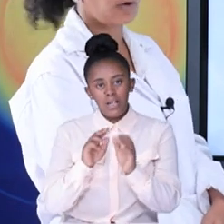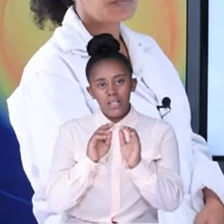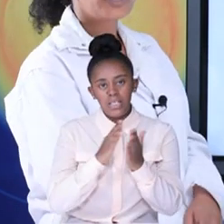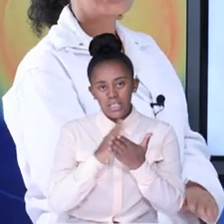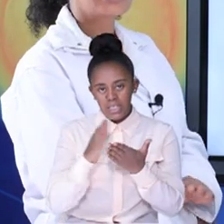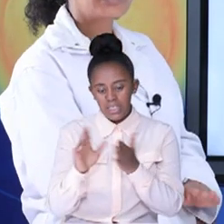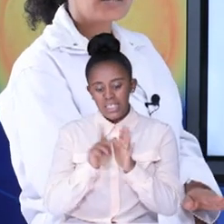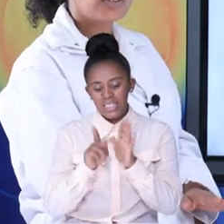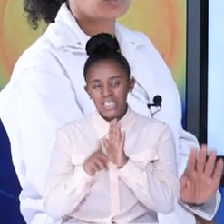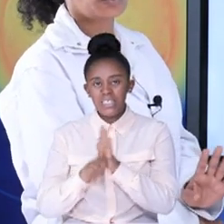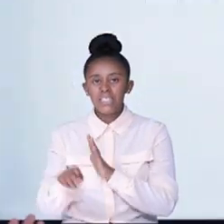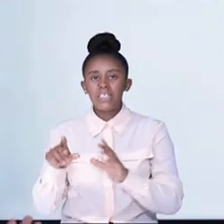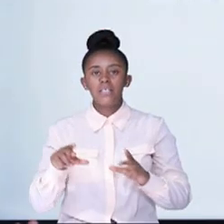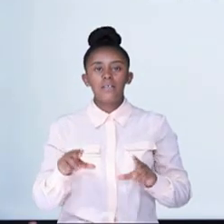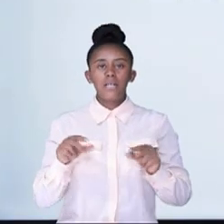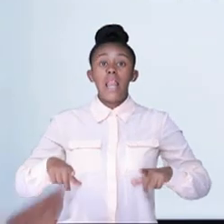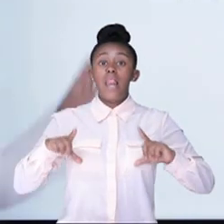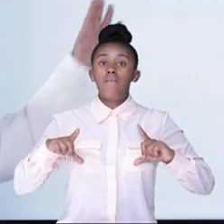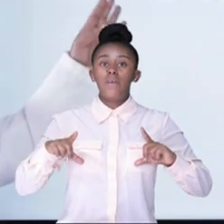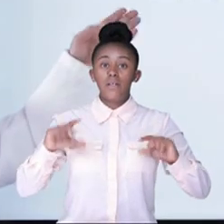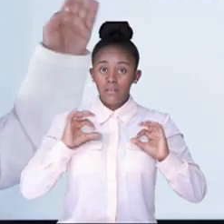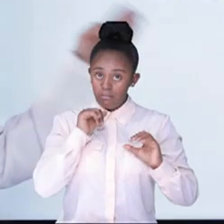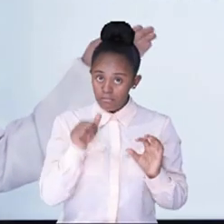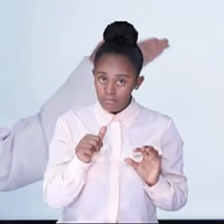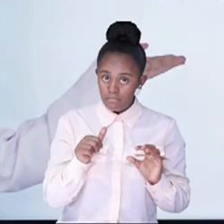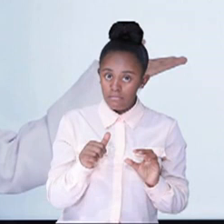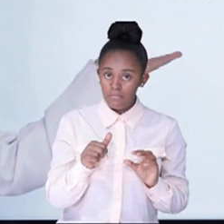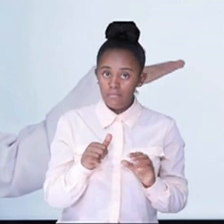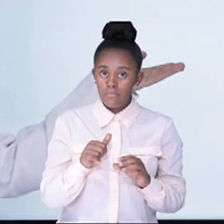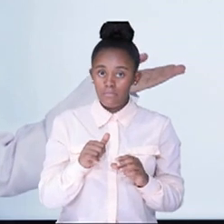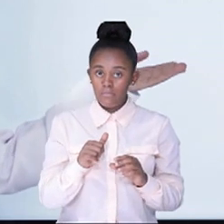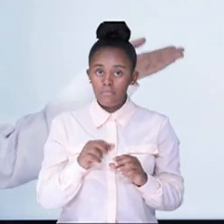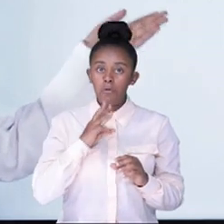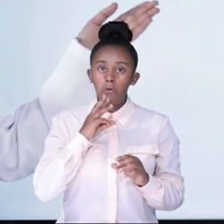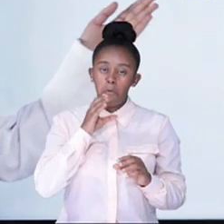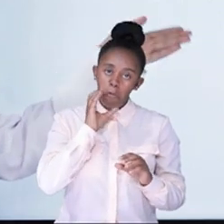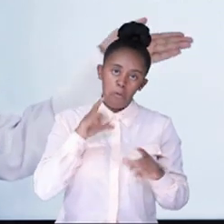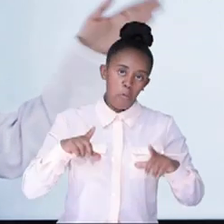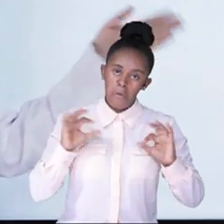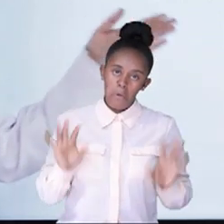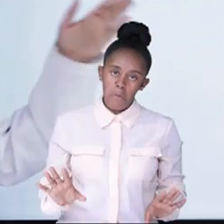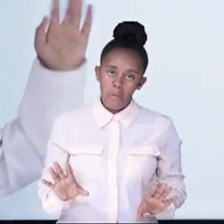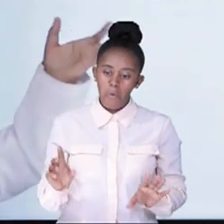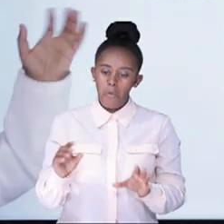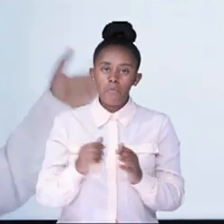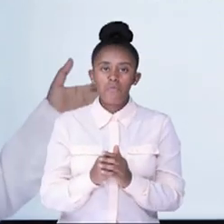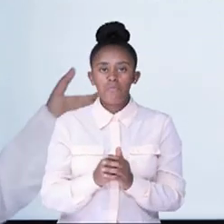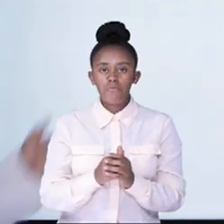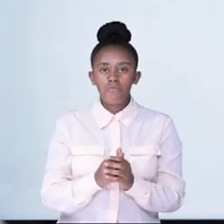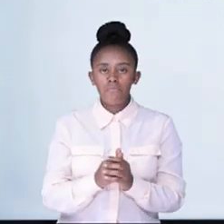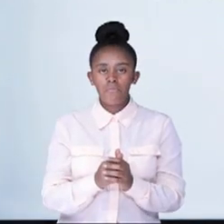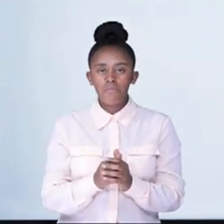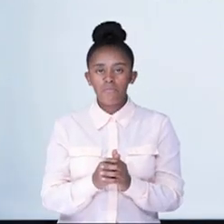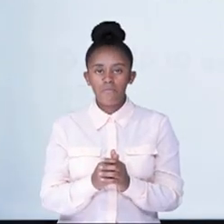microorganisms from non-living objects. As you see here, drinking water is non-living. Sinks, toilets are